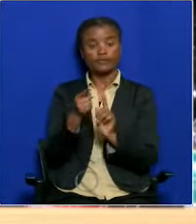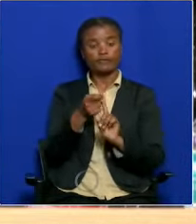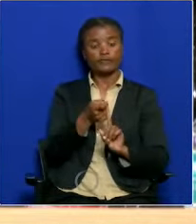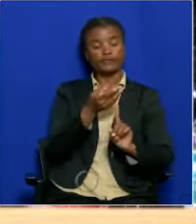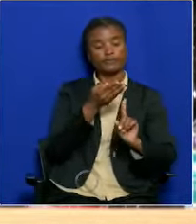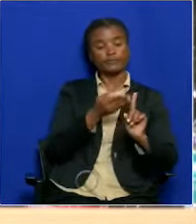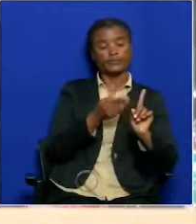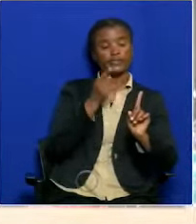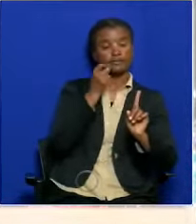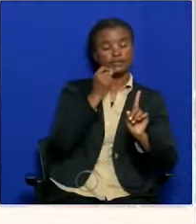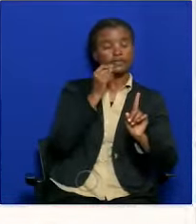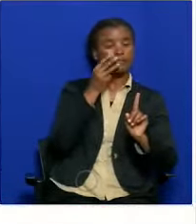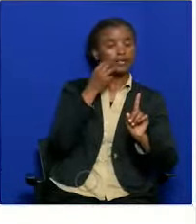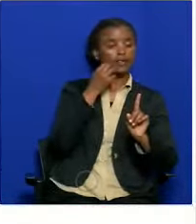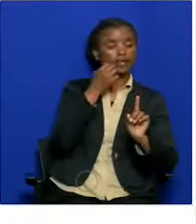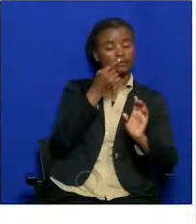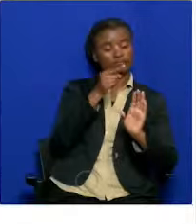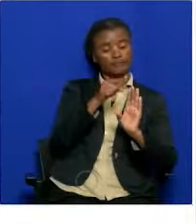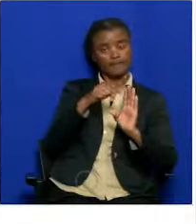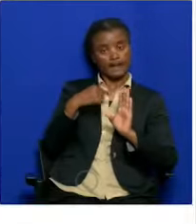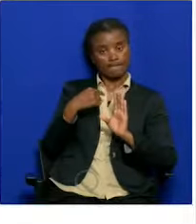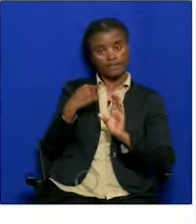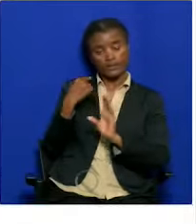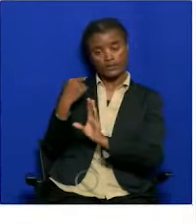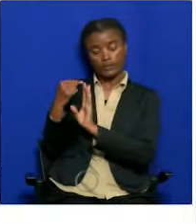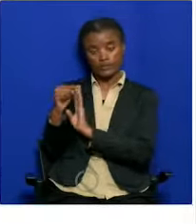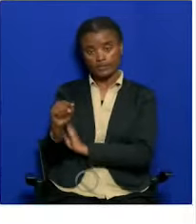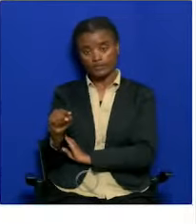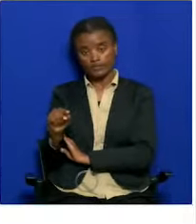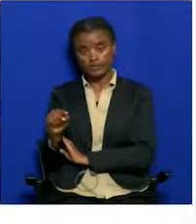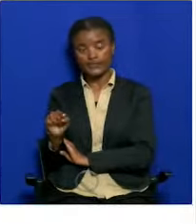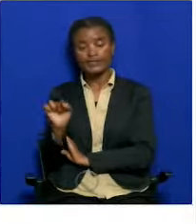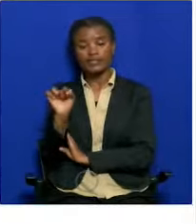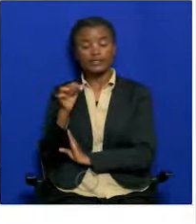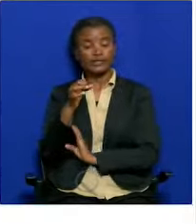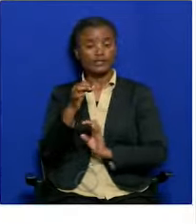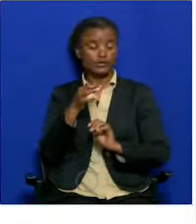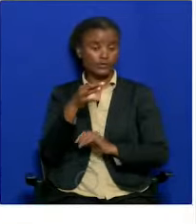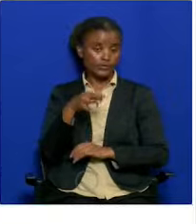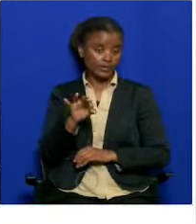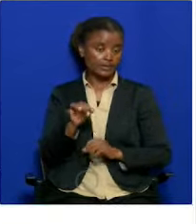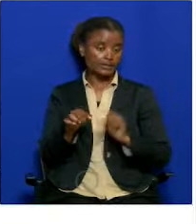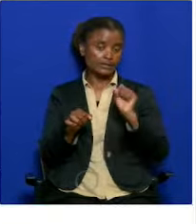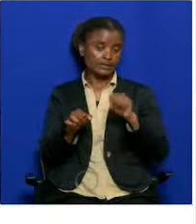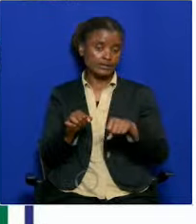Yes. And that screenshot is at page